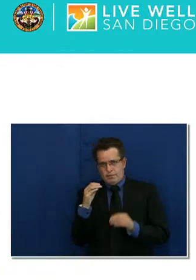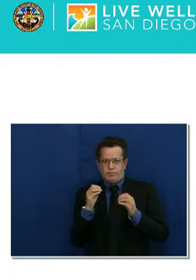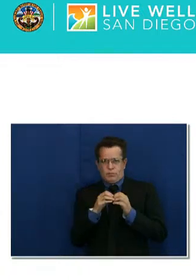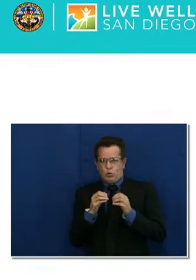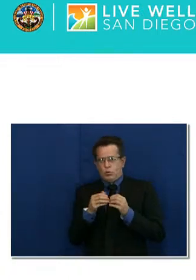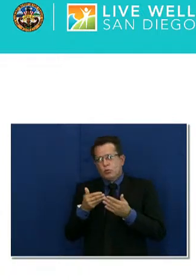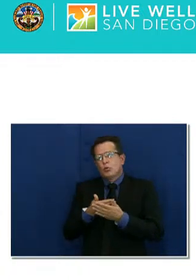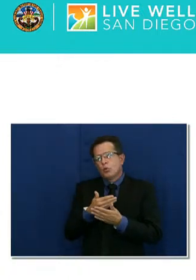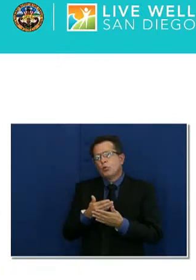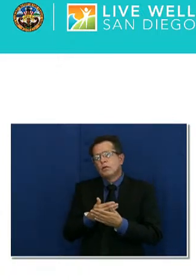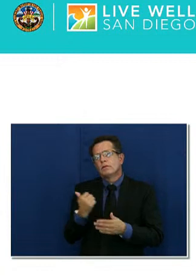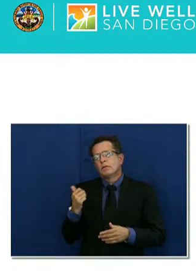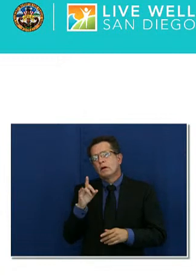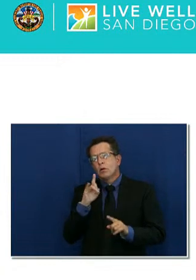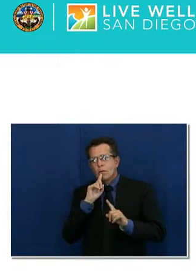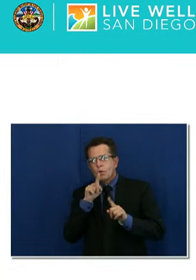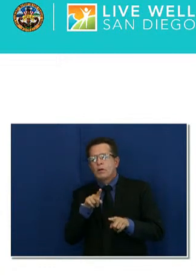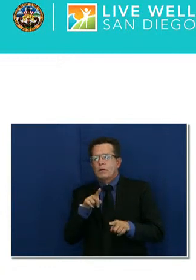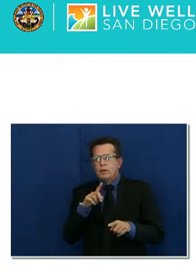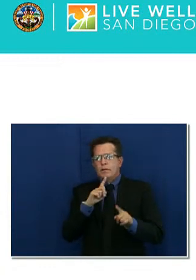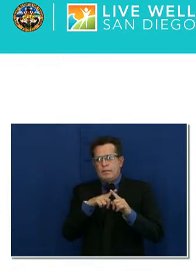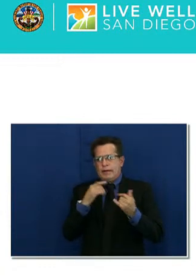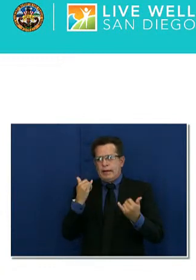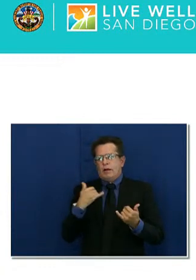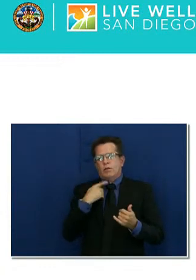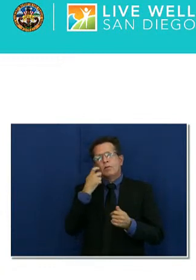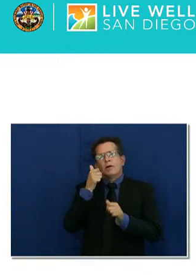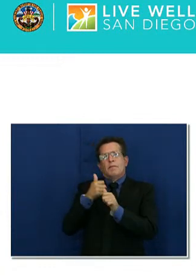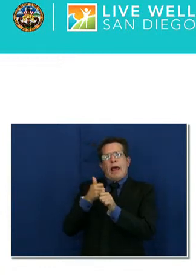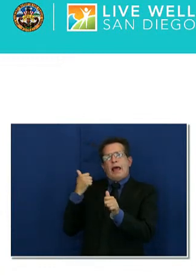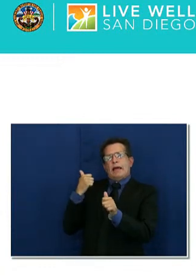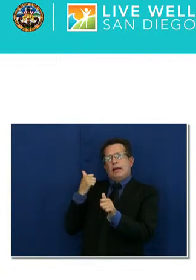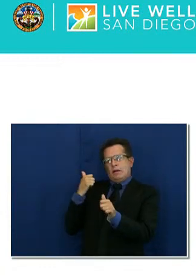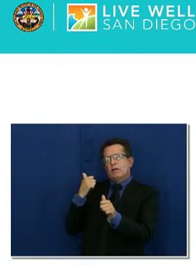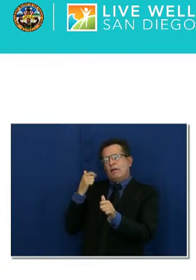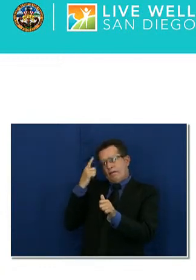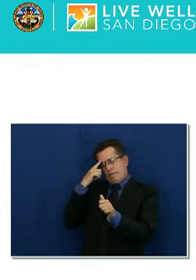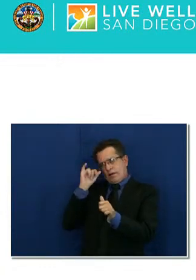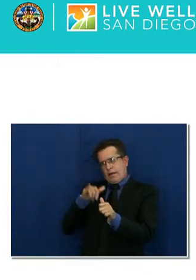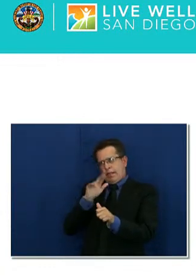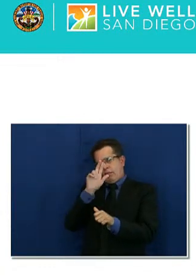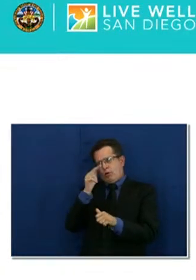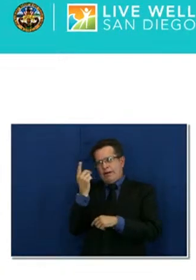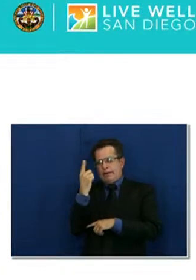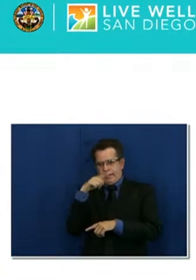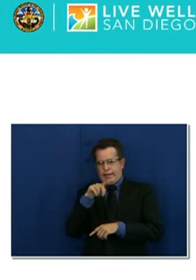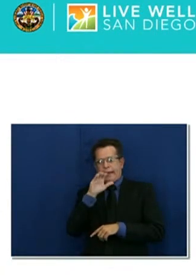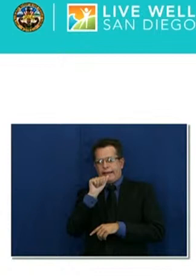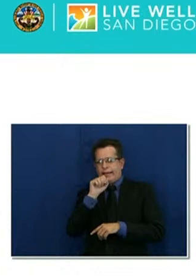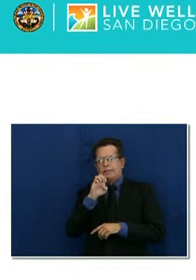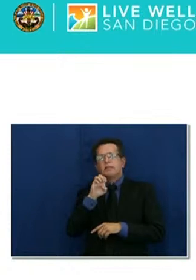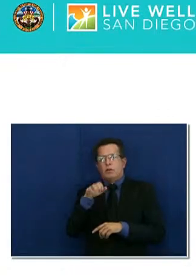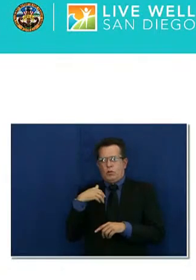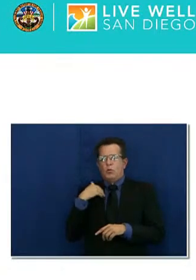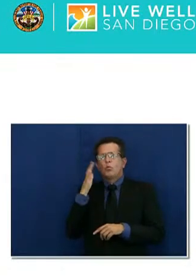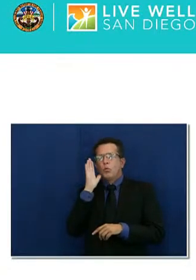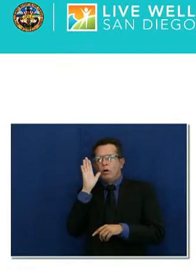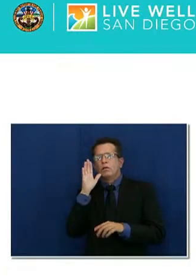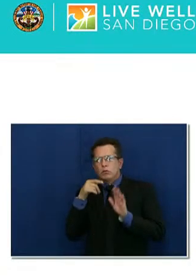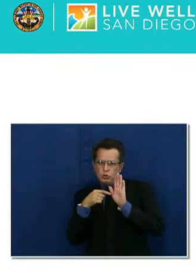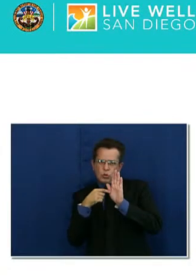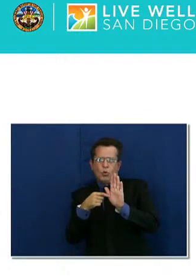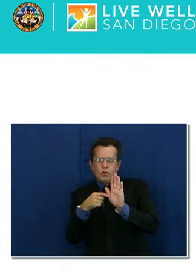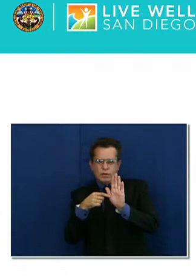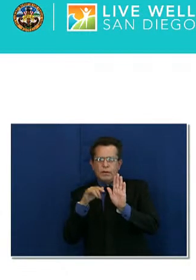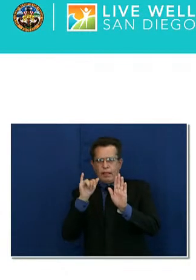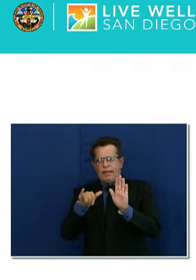but we are late getting back the additional details for these 13 cases, so that information will be included in